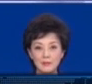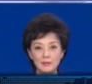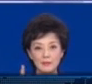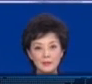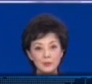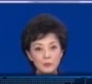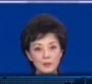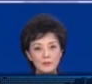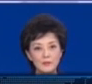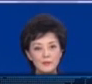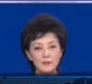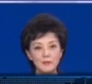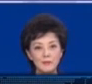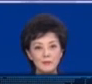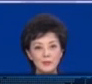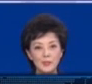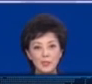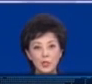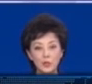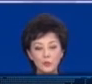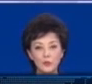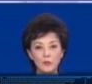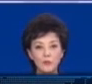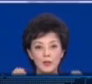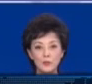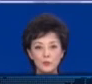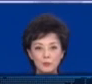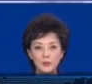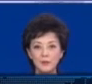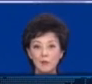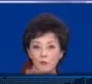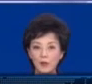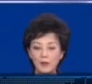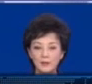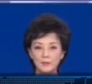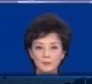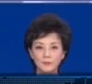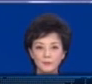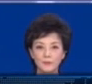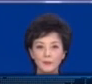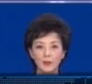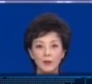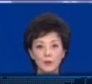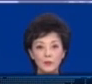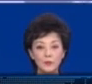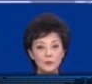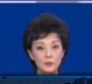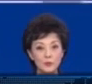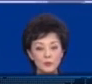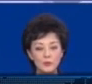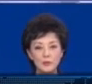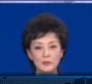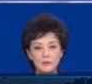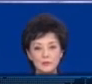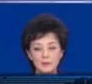diagnosis. And also we are setting up 2 standardized guidelines and a diagnosis guideline to